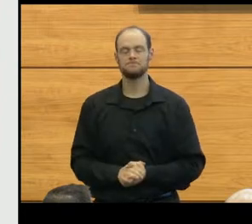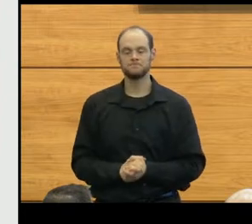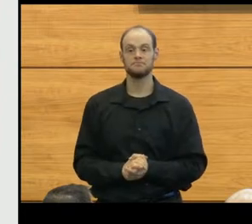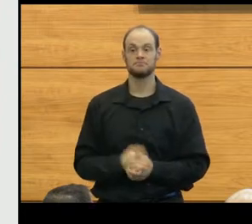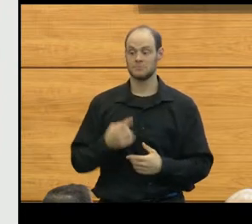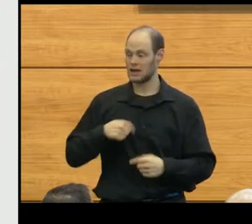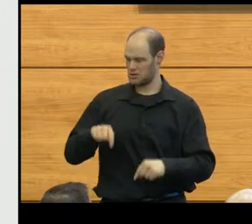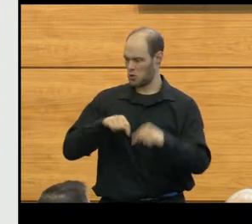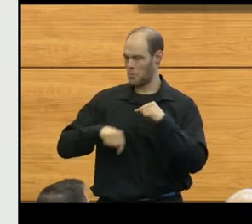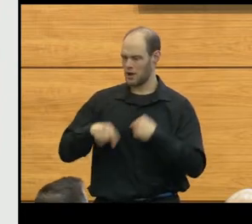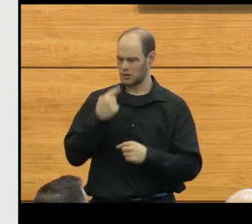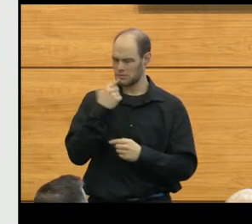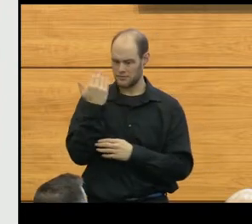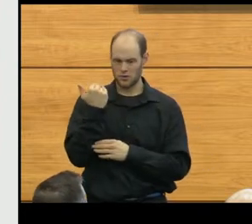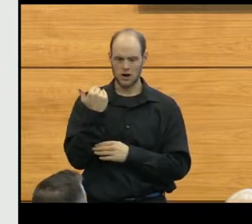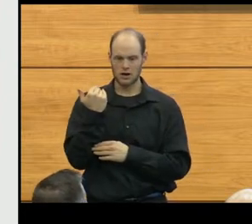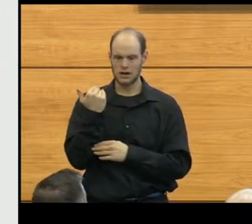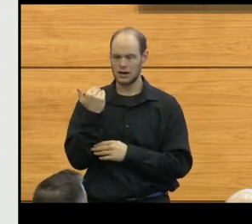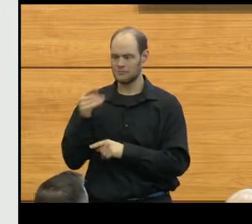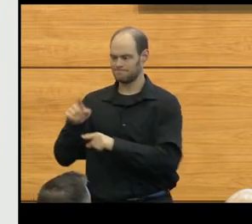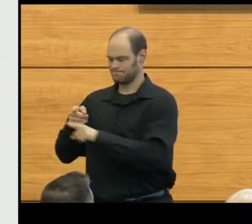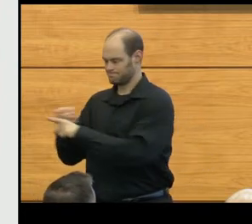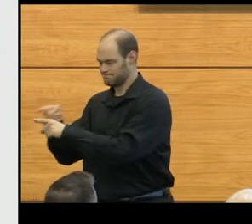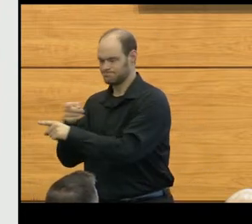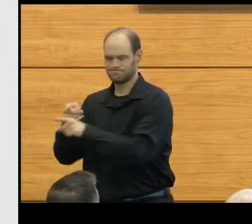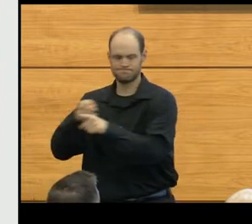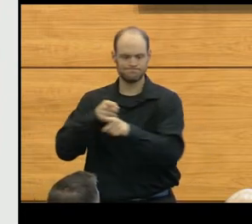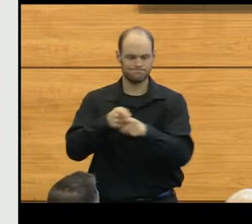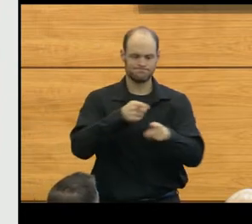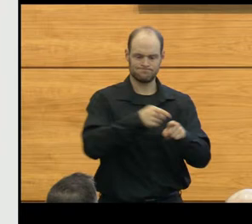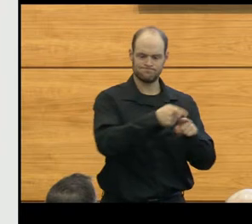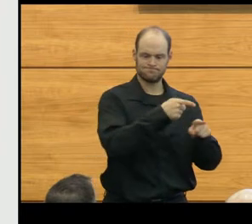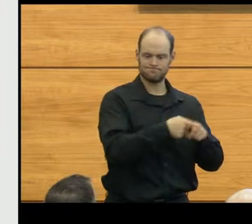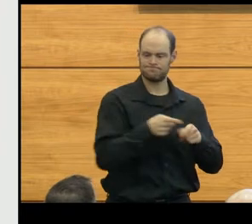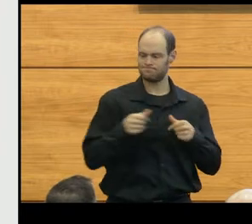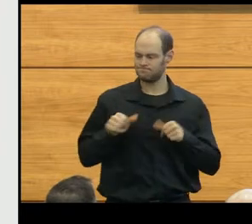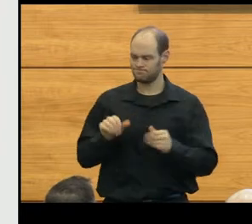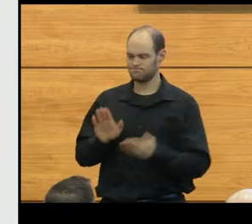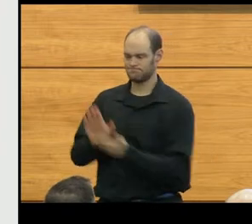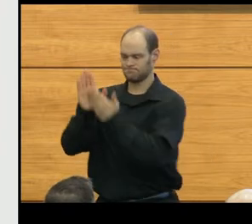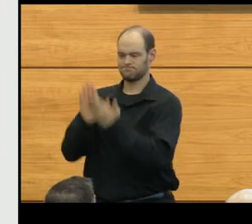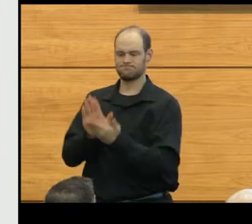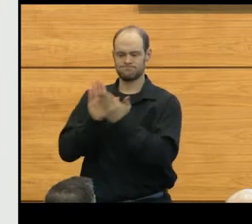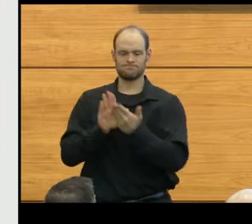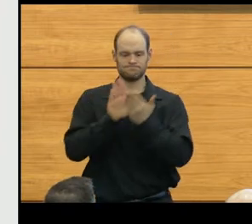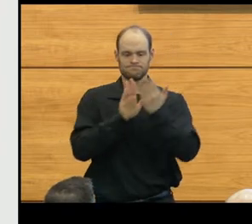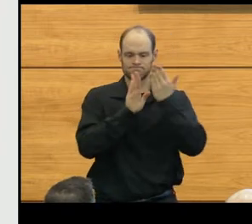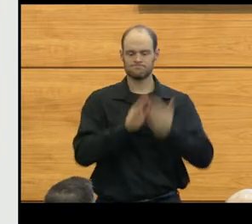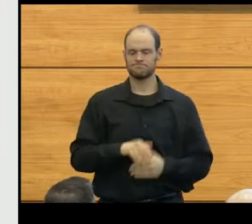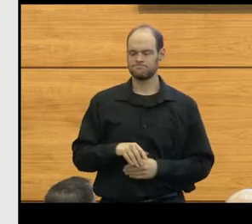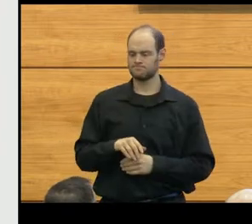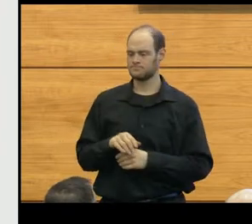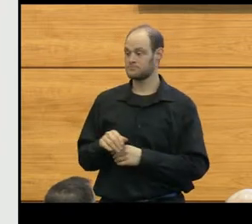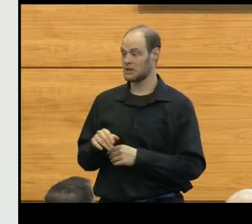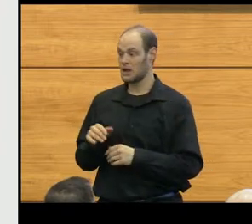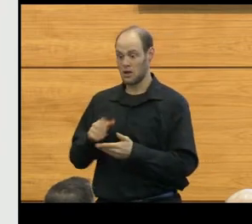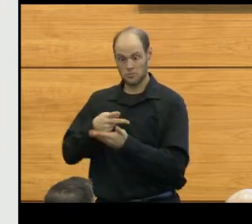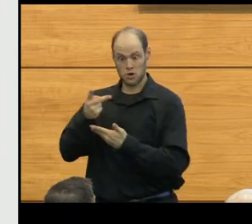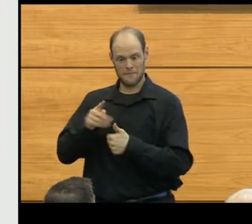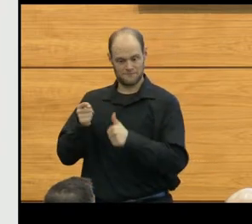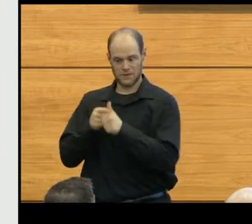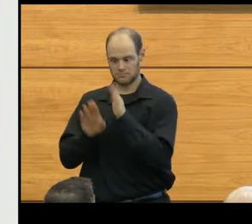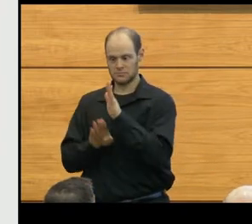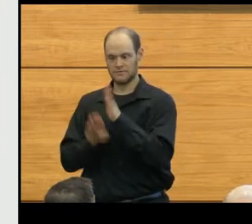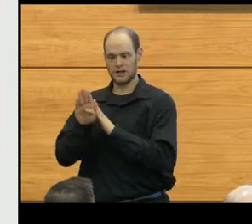back to what I said before. It's a multidisciplinary effort. We developed the first multidisciplinary brain tumor